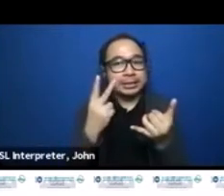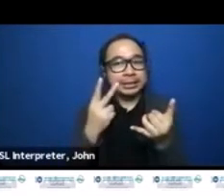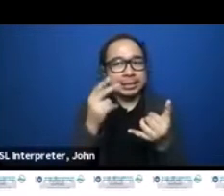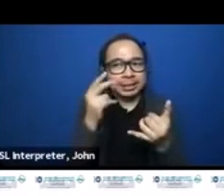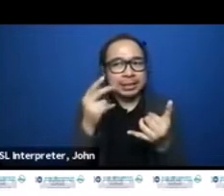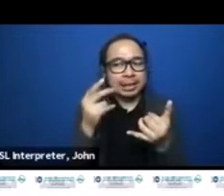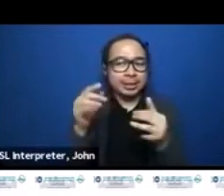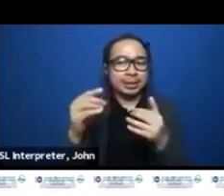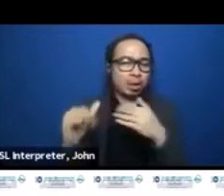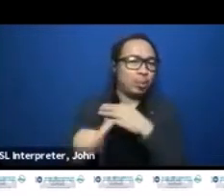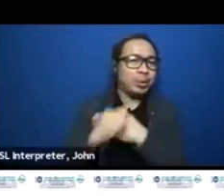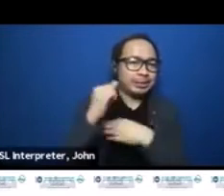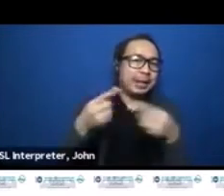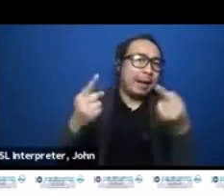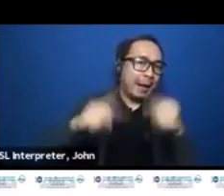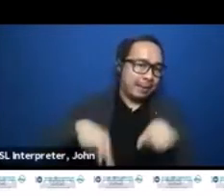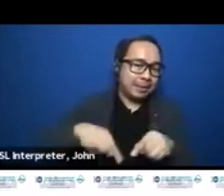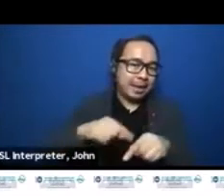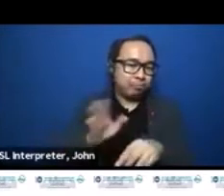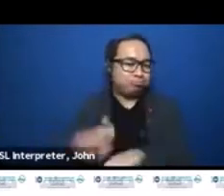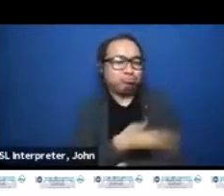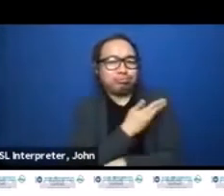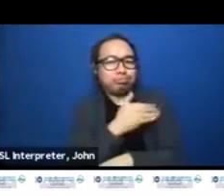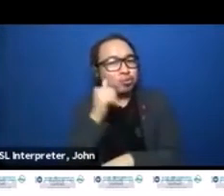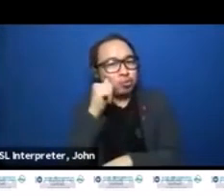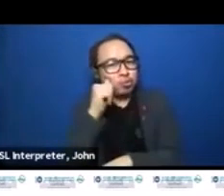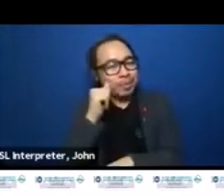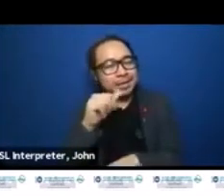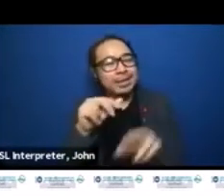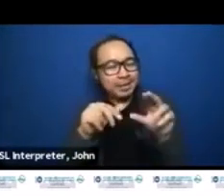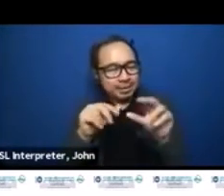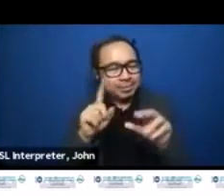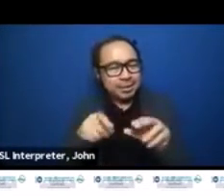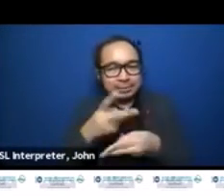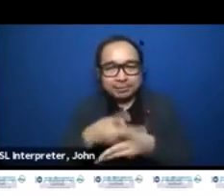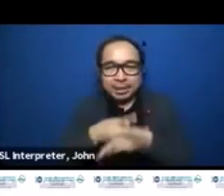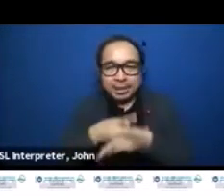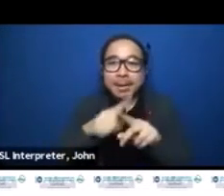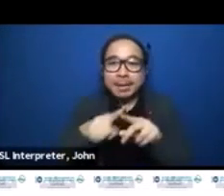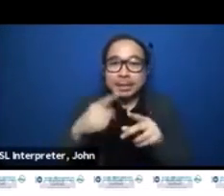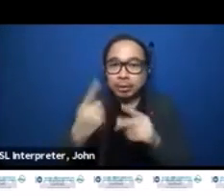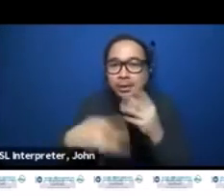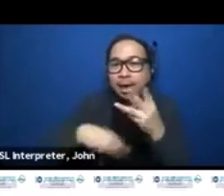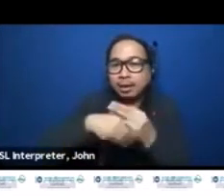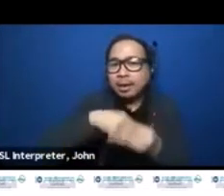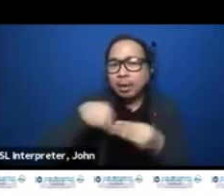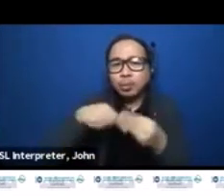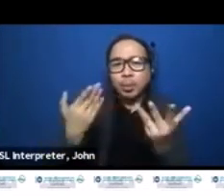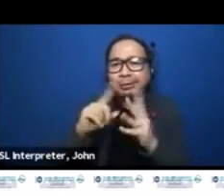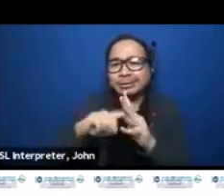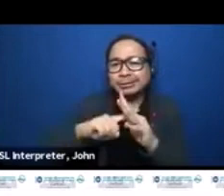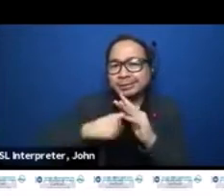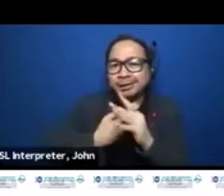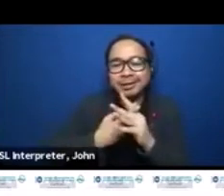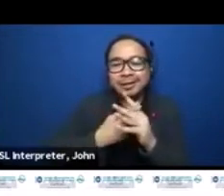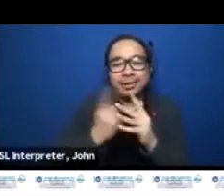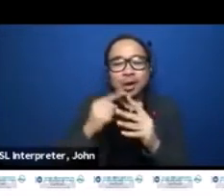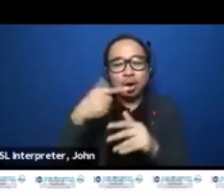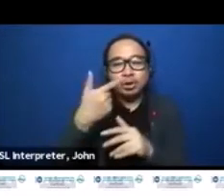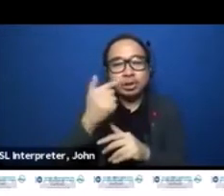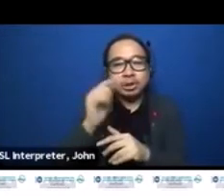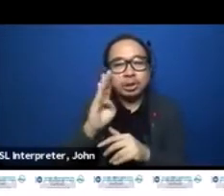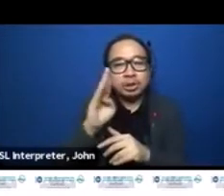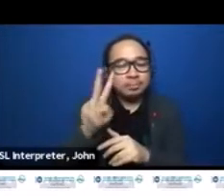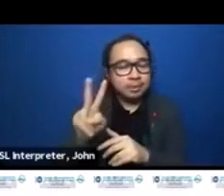programming does need to account for that. But just adding one more point on the root causes of gender-based violence, I think one important thing, and this